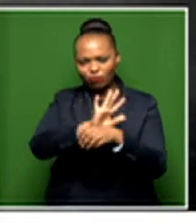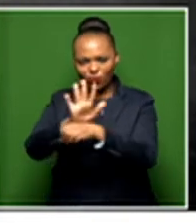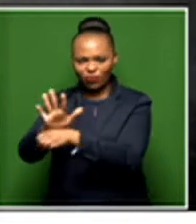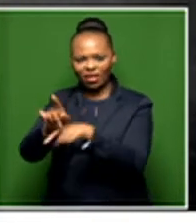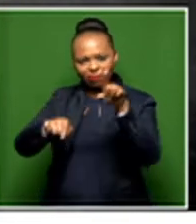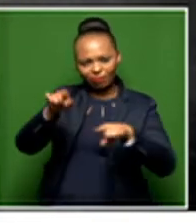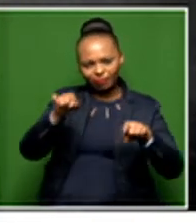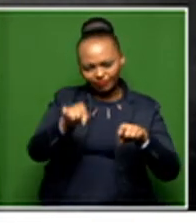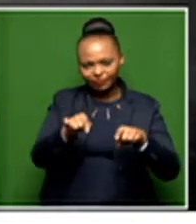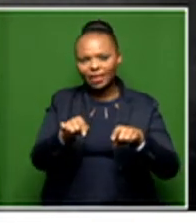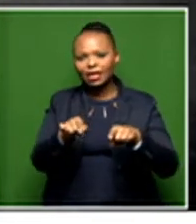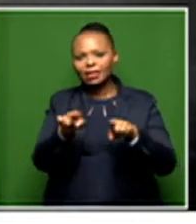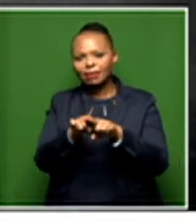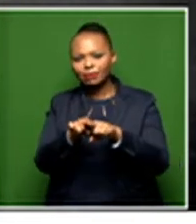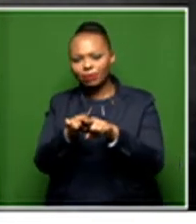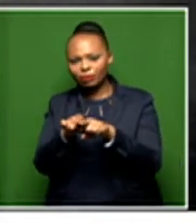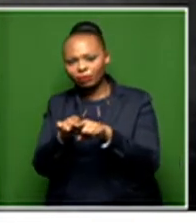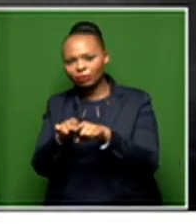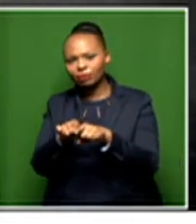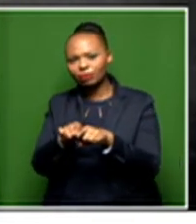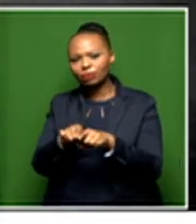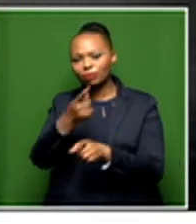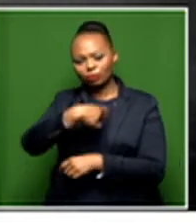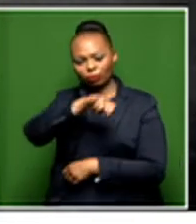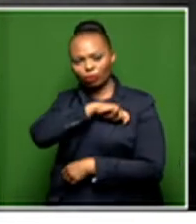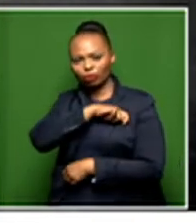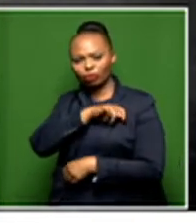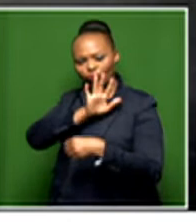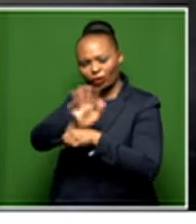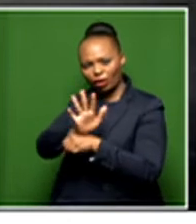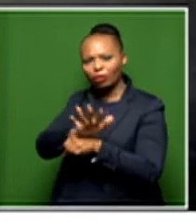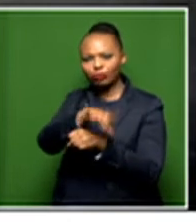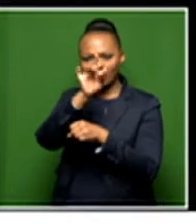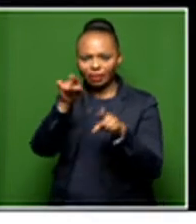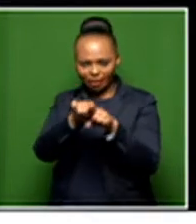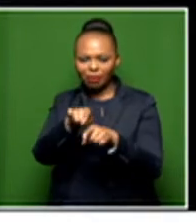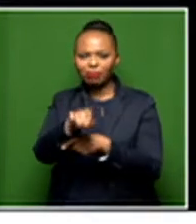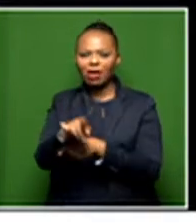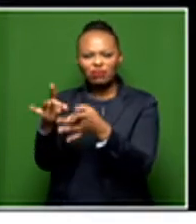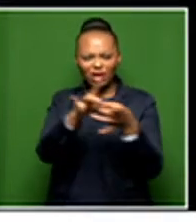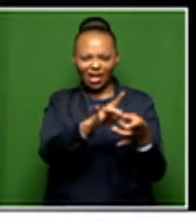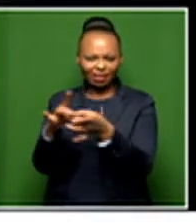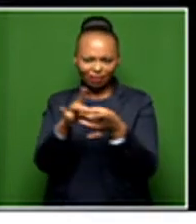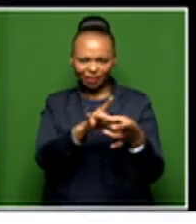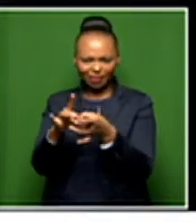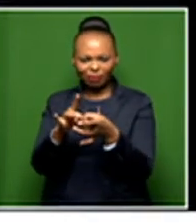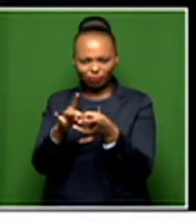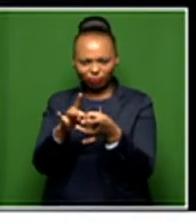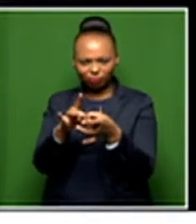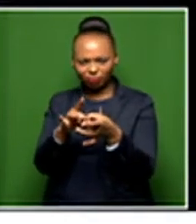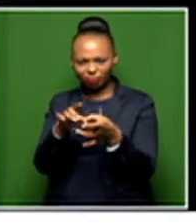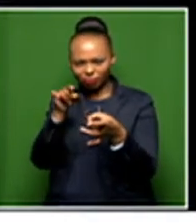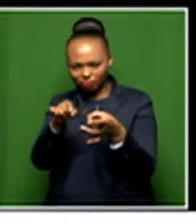Careful Owner is a Light, it's our Spanish film, a very light relationship film. In fact, relationships are a very core issue